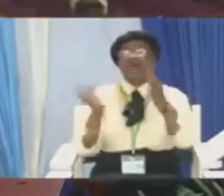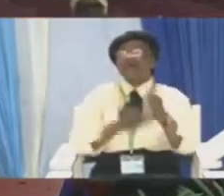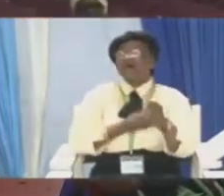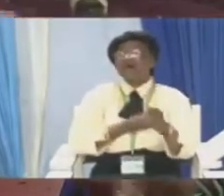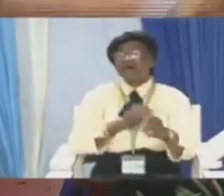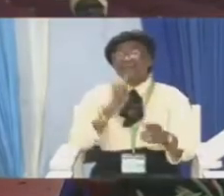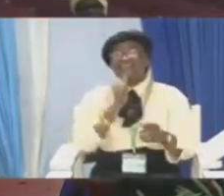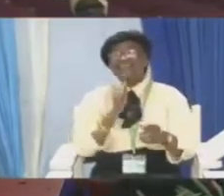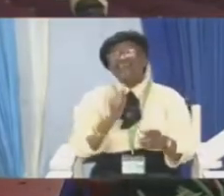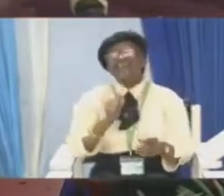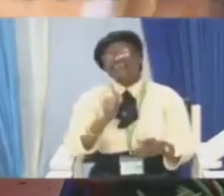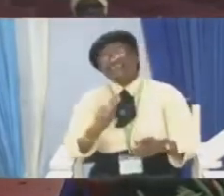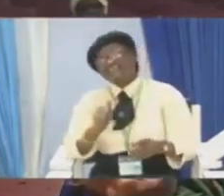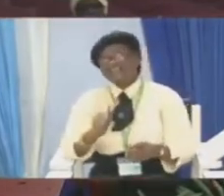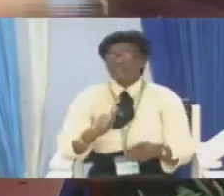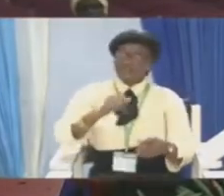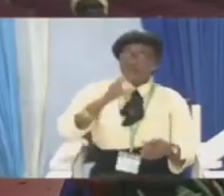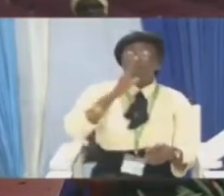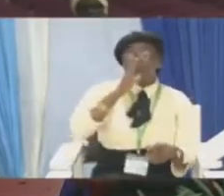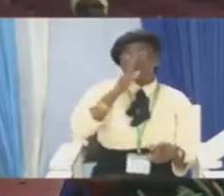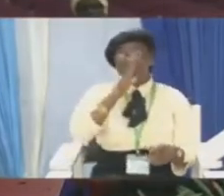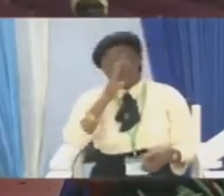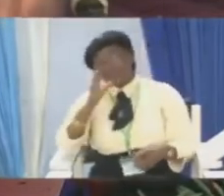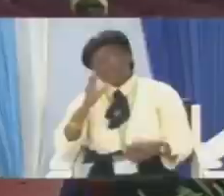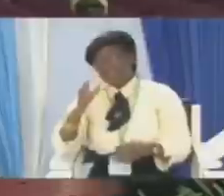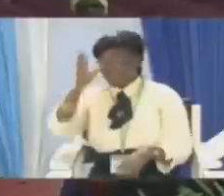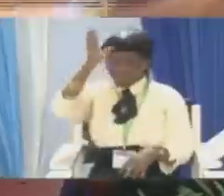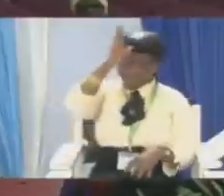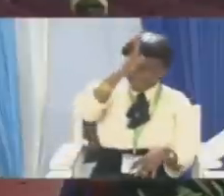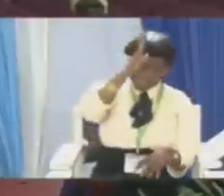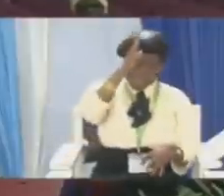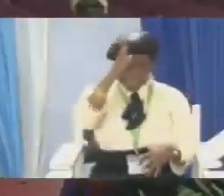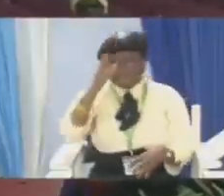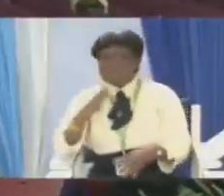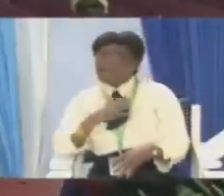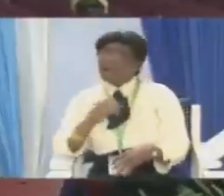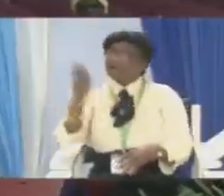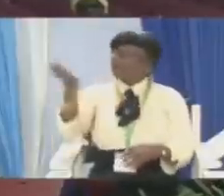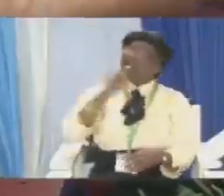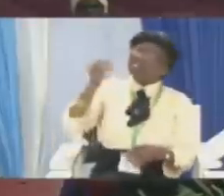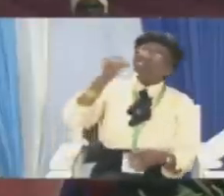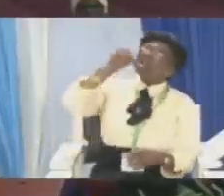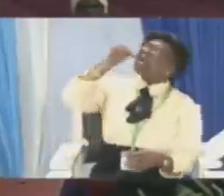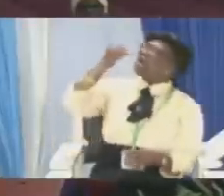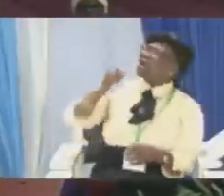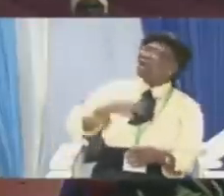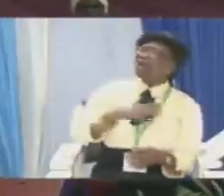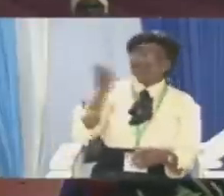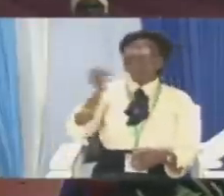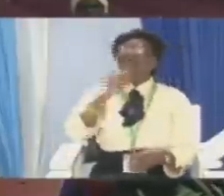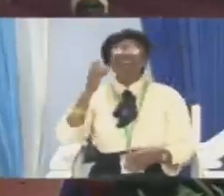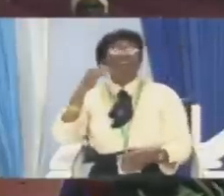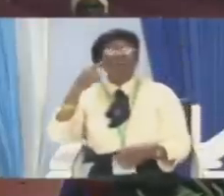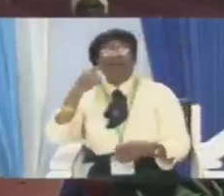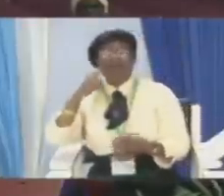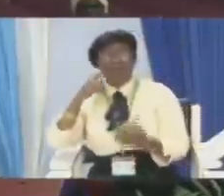mommy, daddy, daddy, and right inside us, there is envy, there is bitterness.